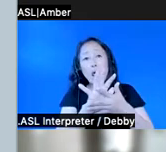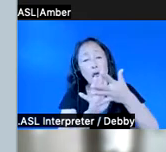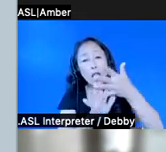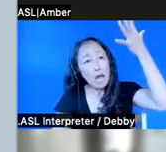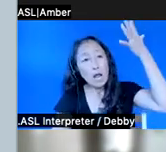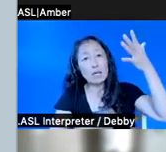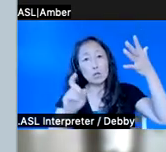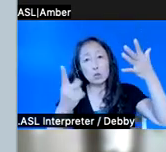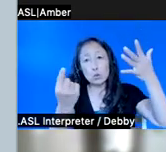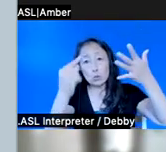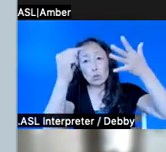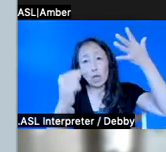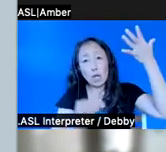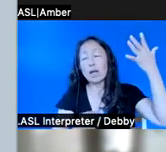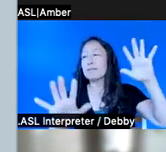them time to